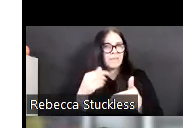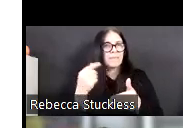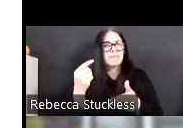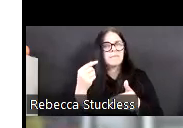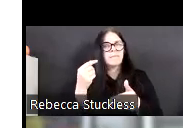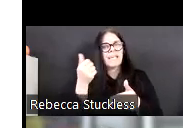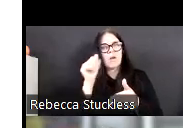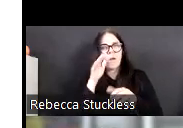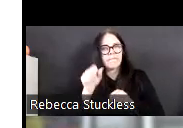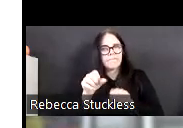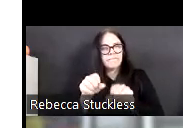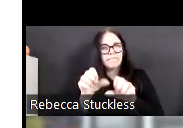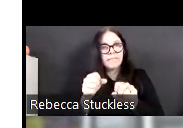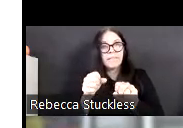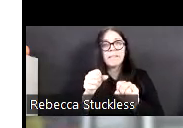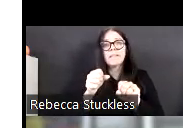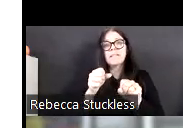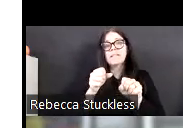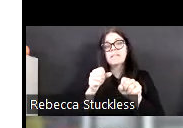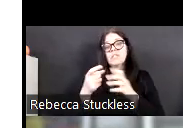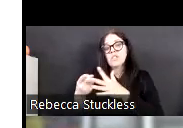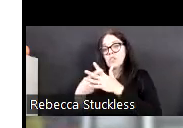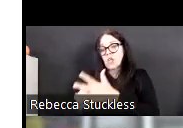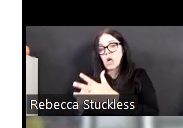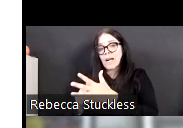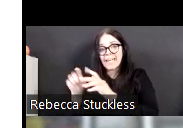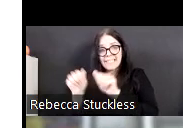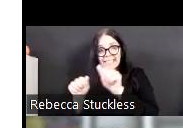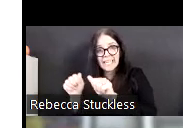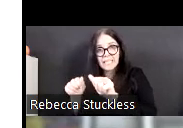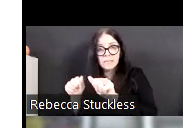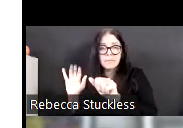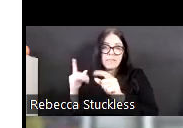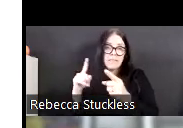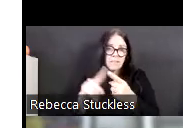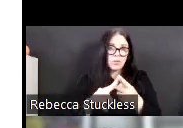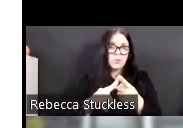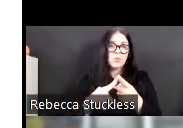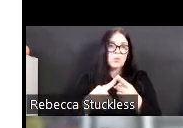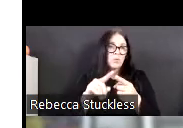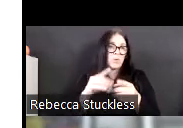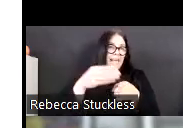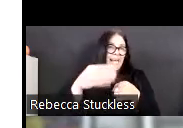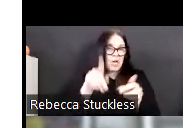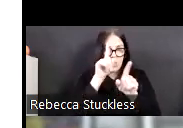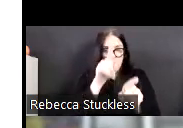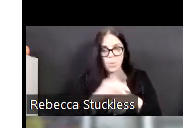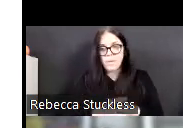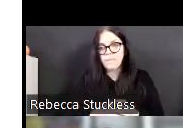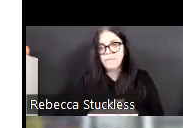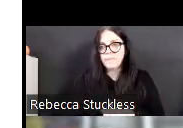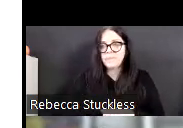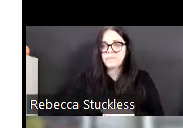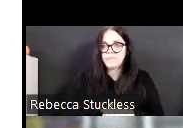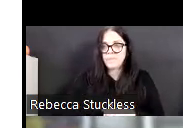at from where they are through the assessment process right towards their end goal path.